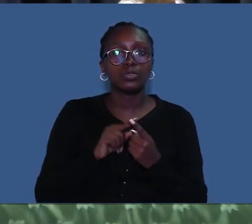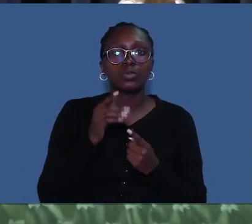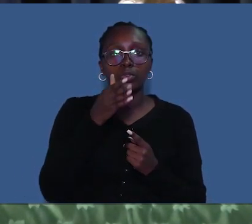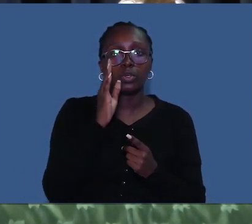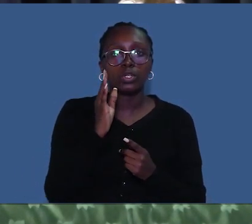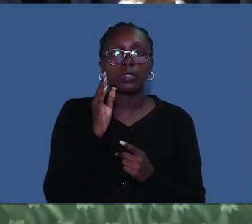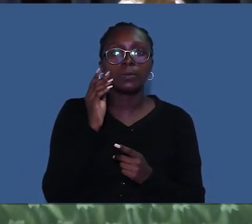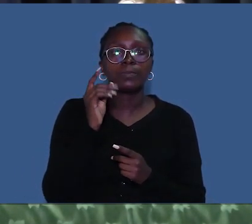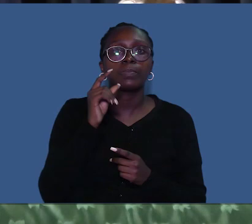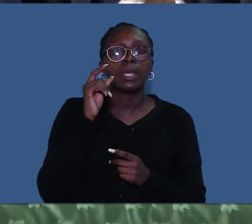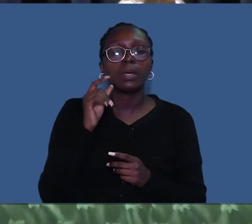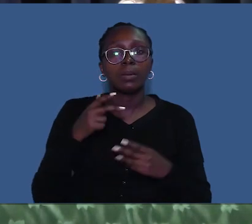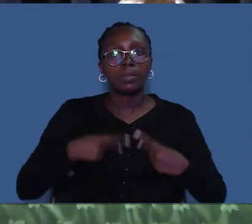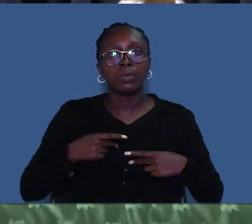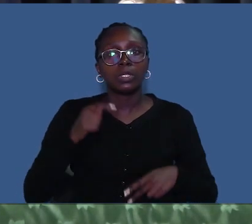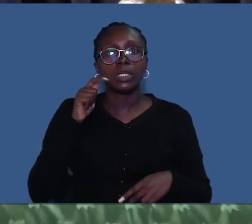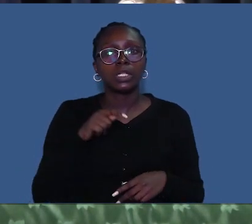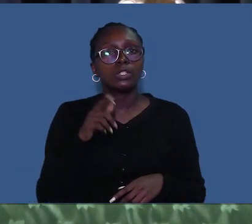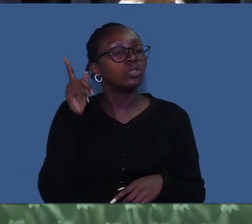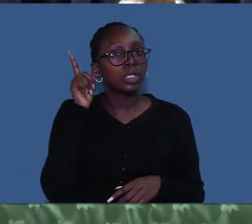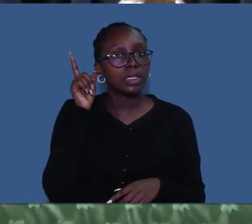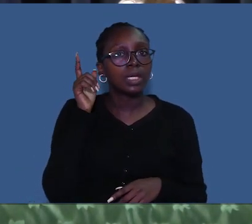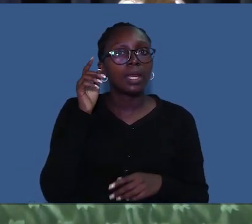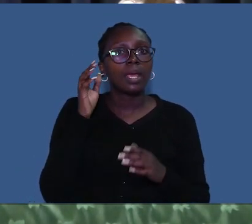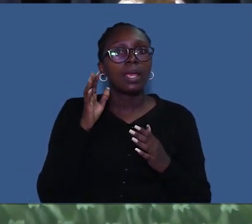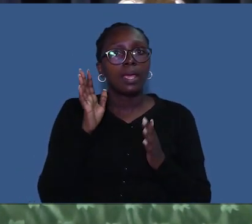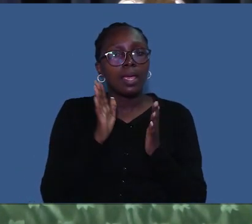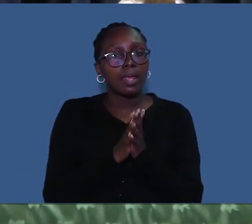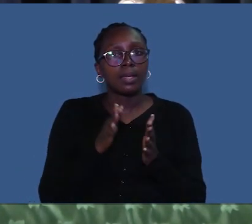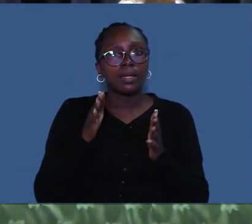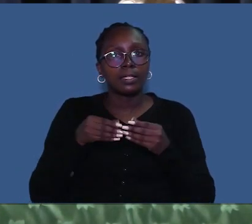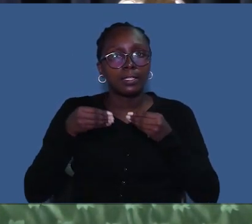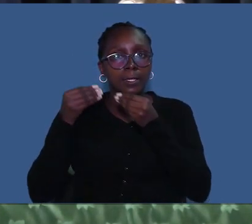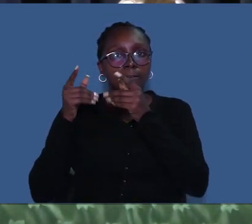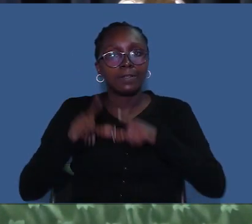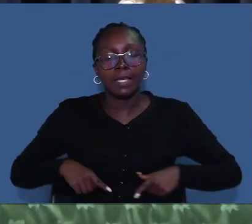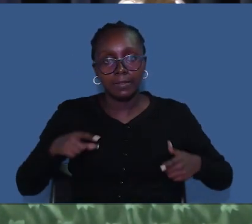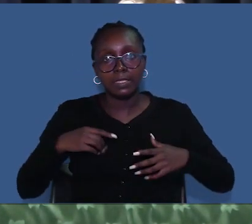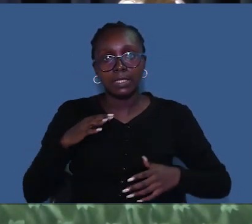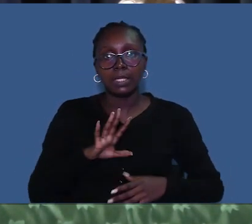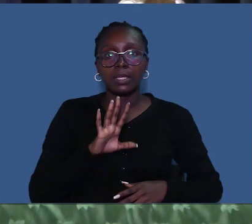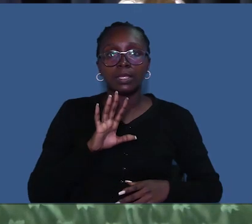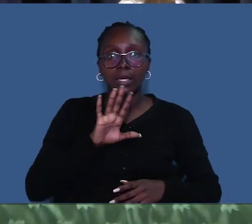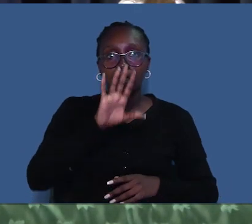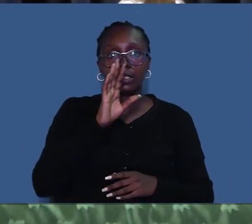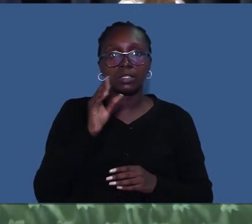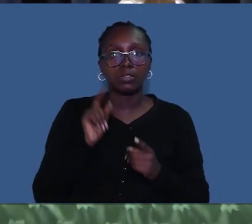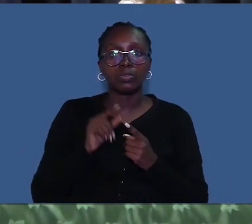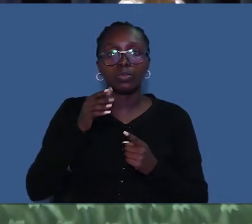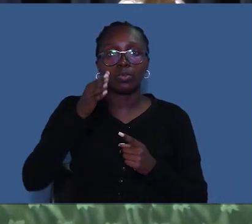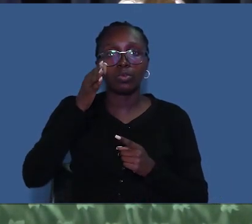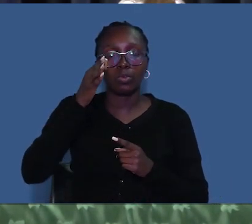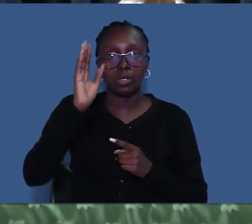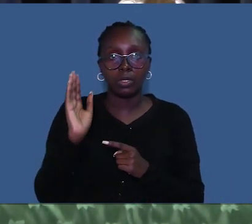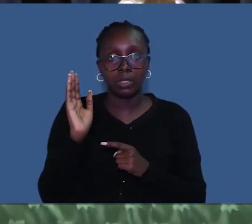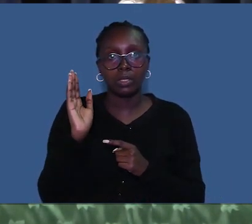rulers. I, even I, will sing to the Lord. I will praise the Lord, the God of Israel, in song. When you, Lord, went out